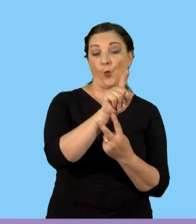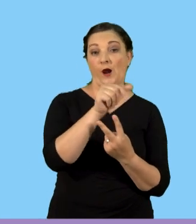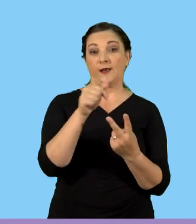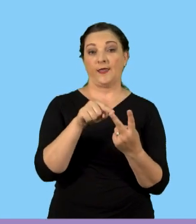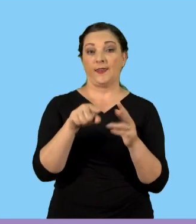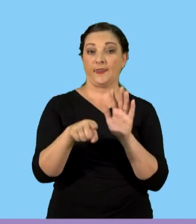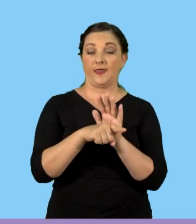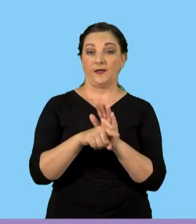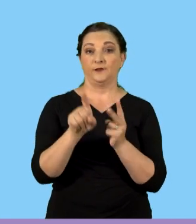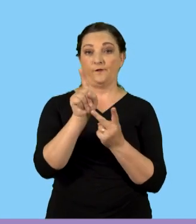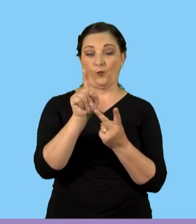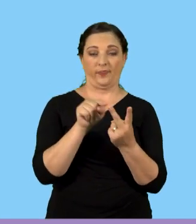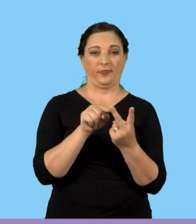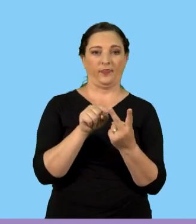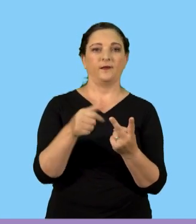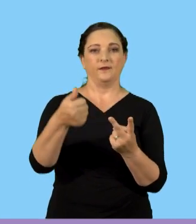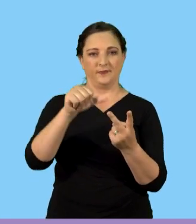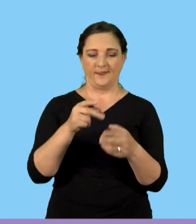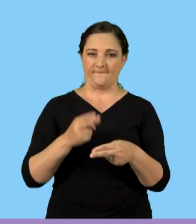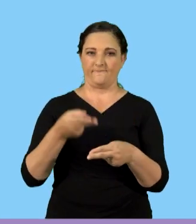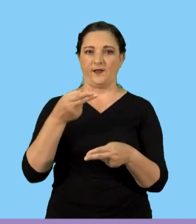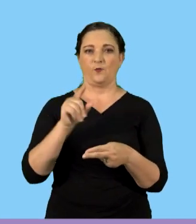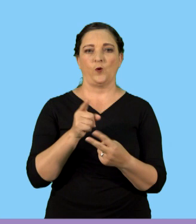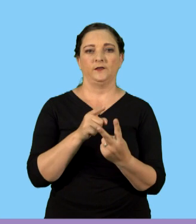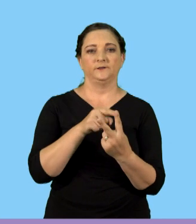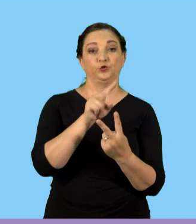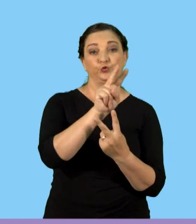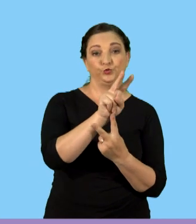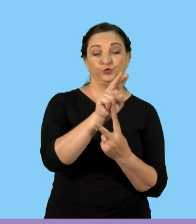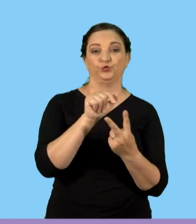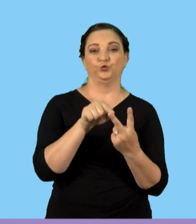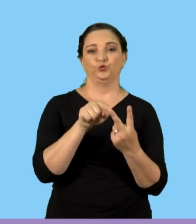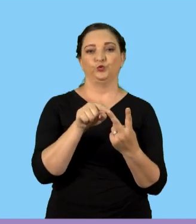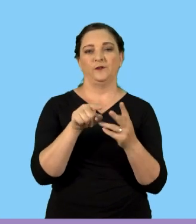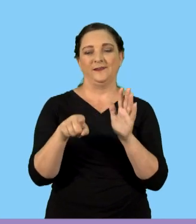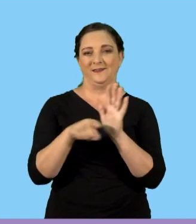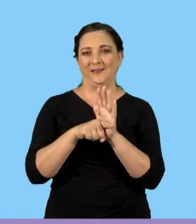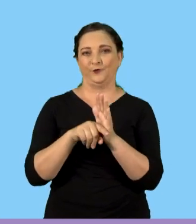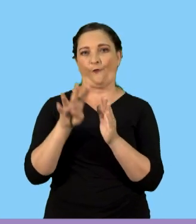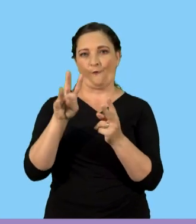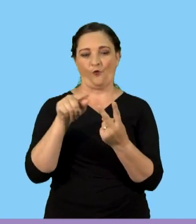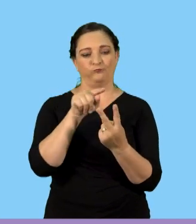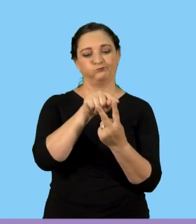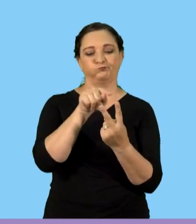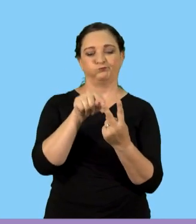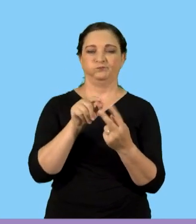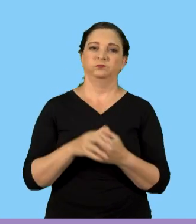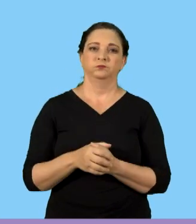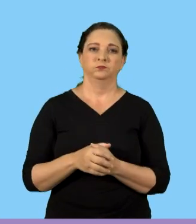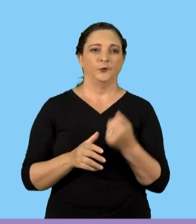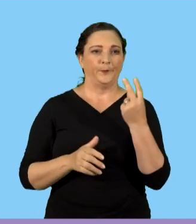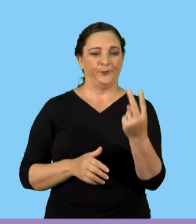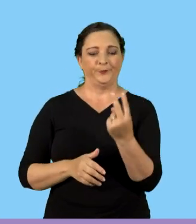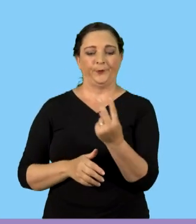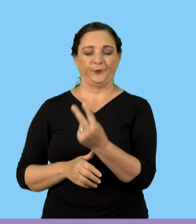the negative 1. And then finally we have the 2 and the negative 4. So those are our